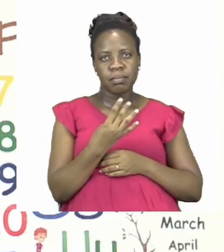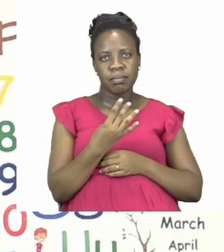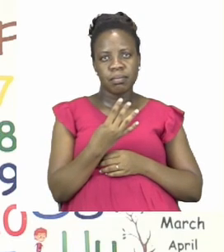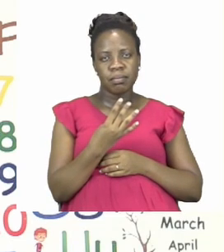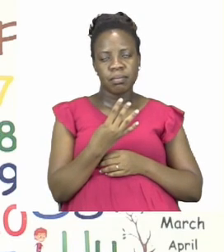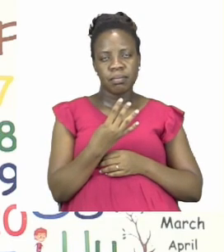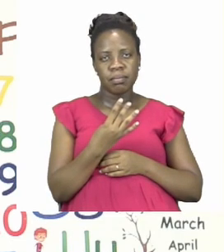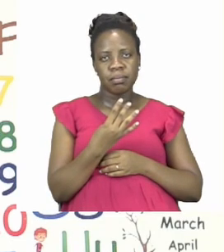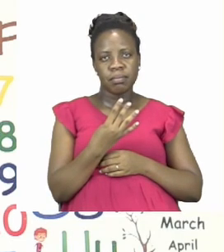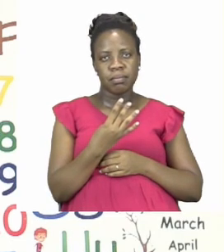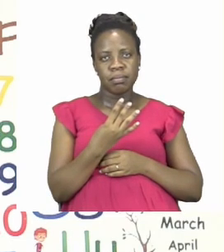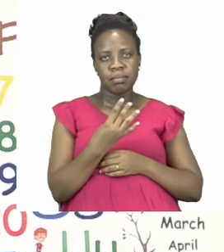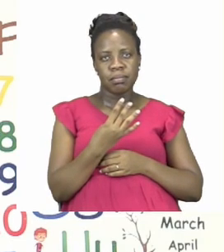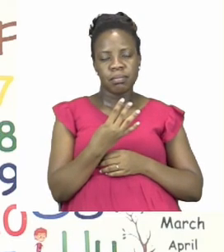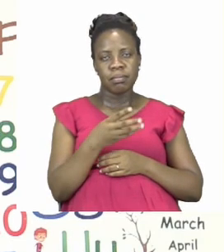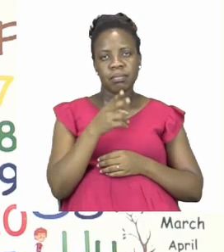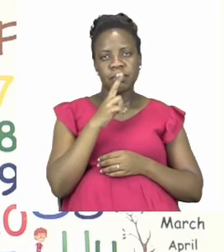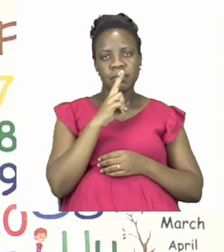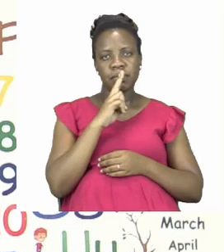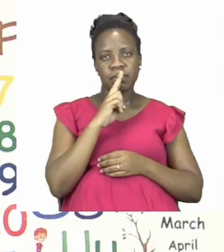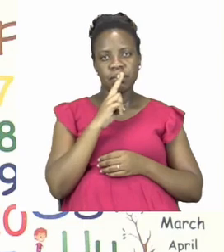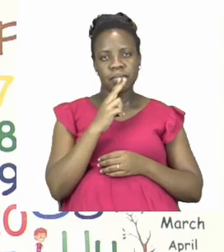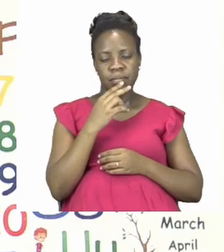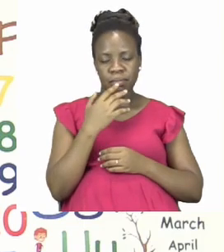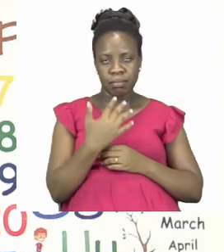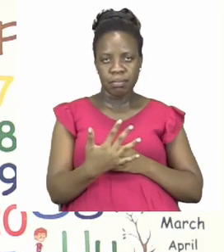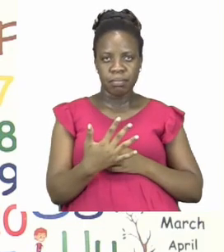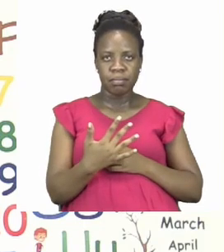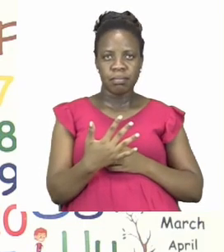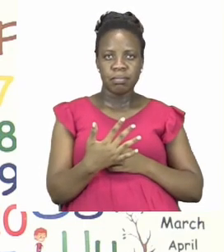say 9 minus 4, which gives us 5.